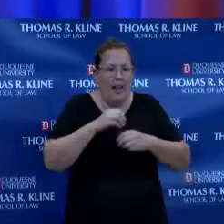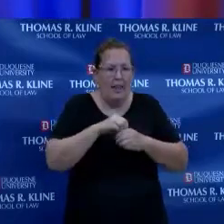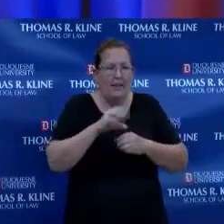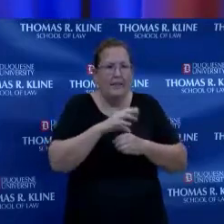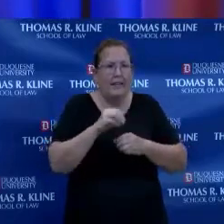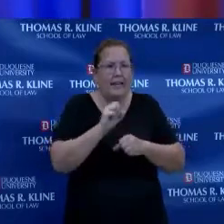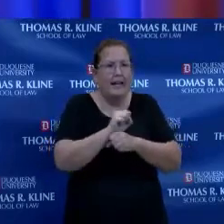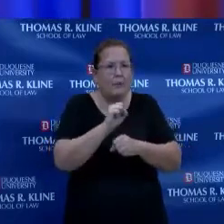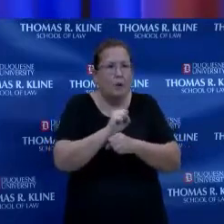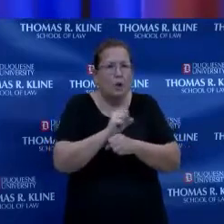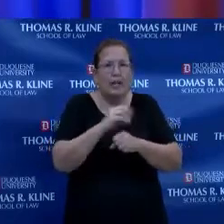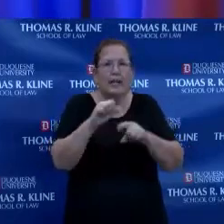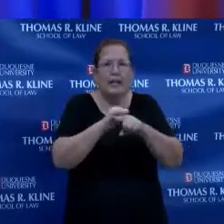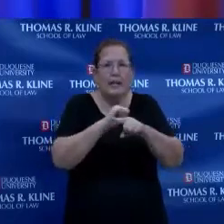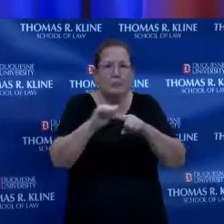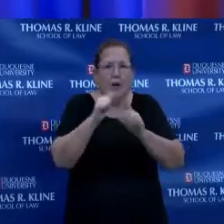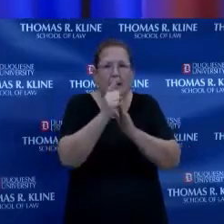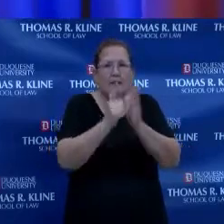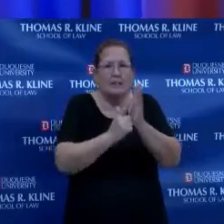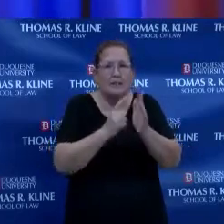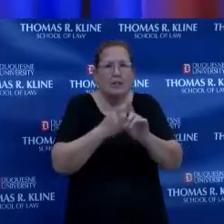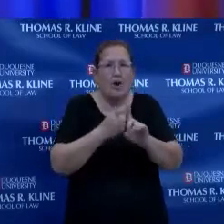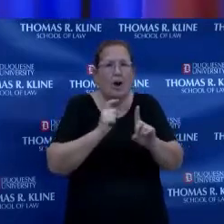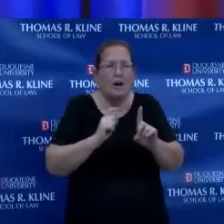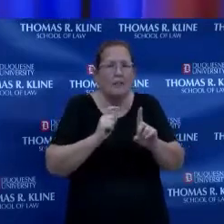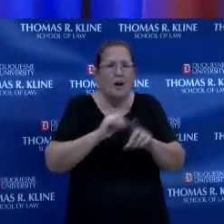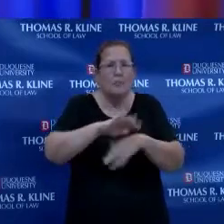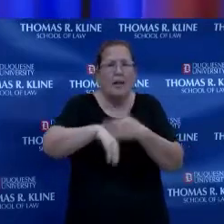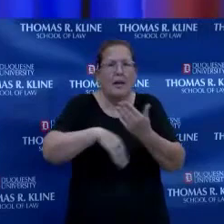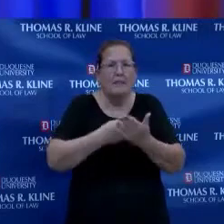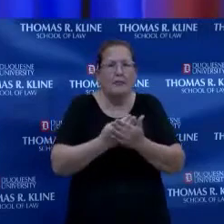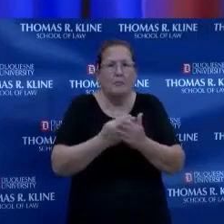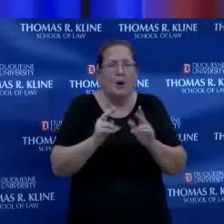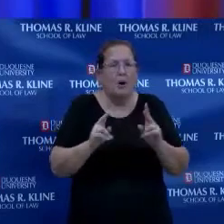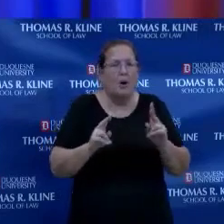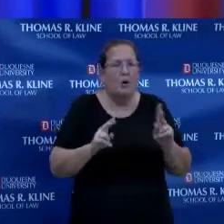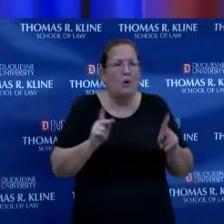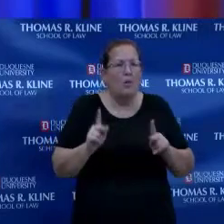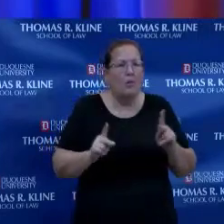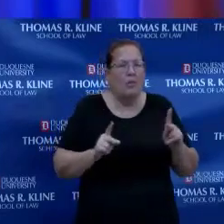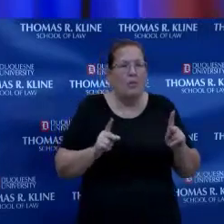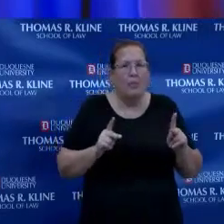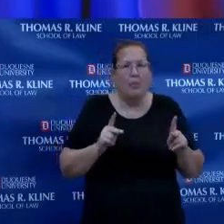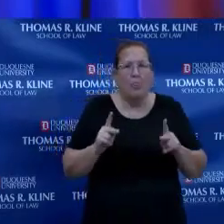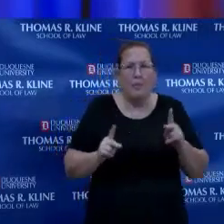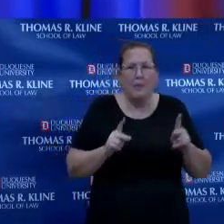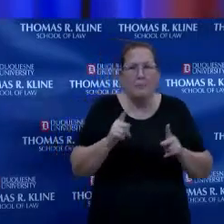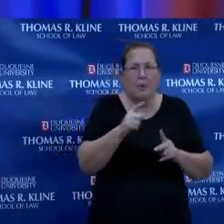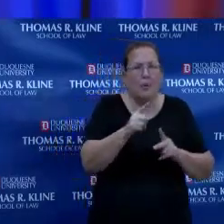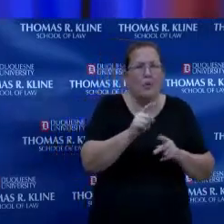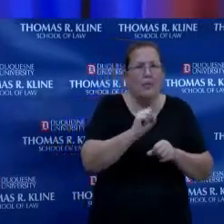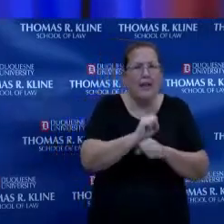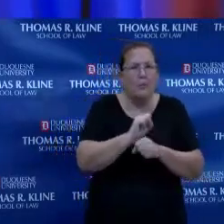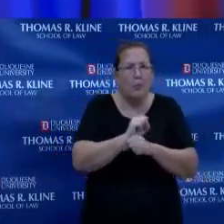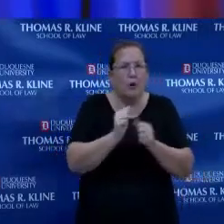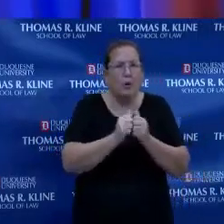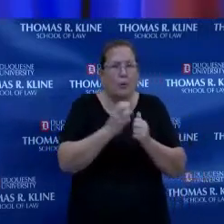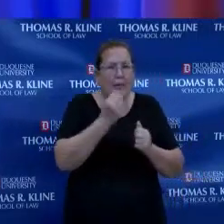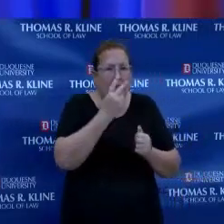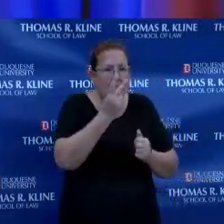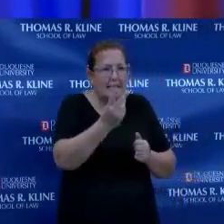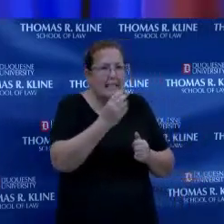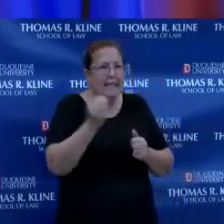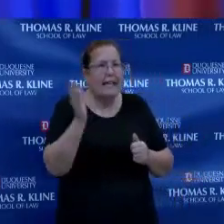practice law in, and every person they will interact with throughout their personal and professional lives will